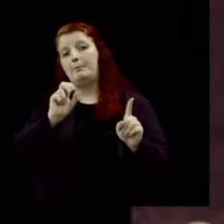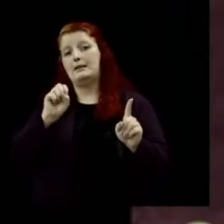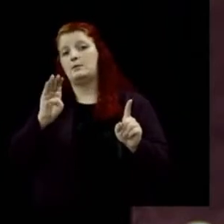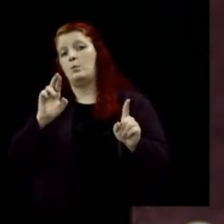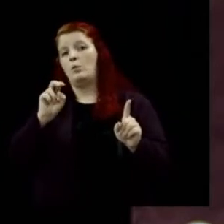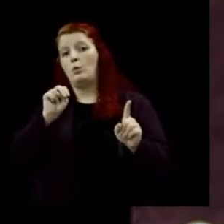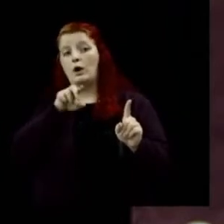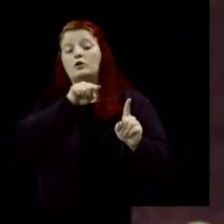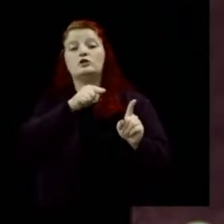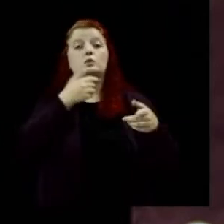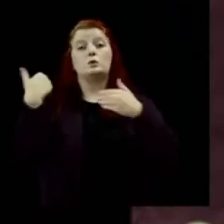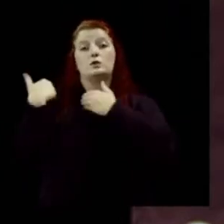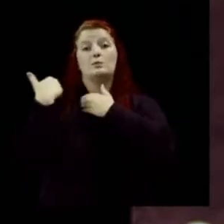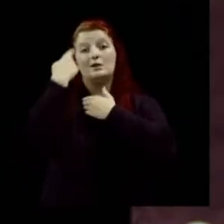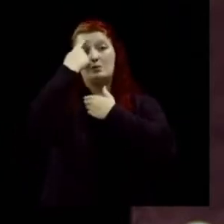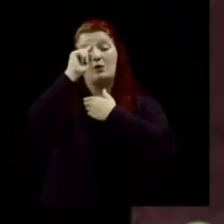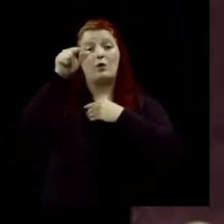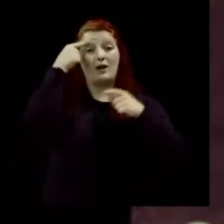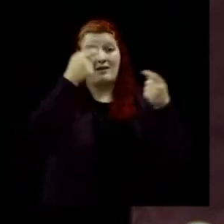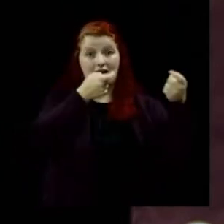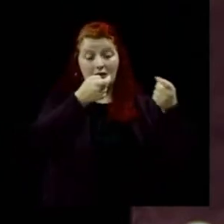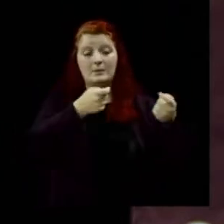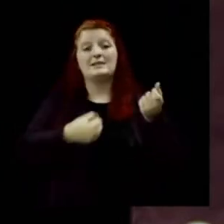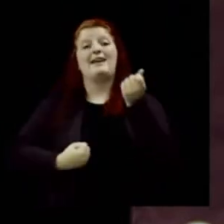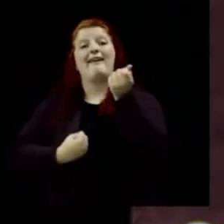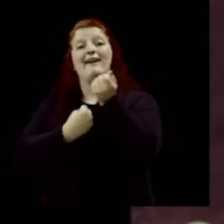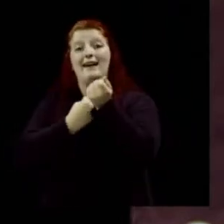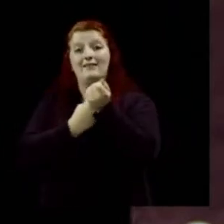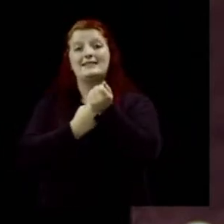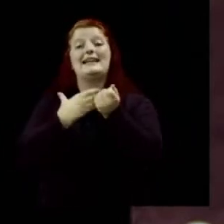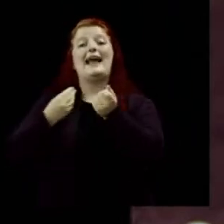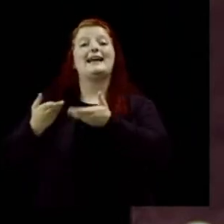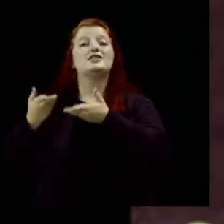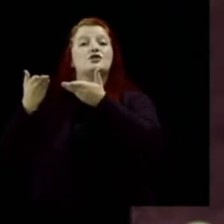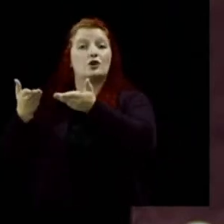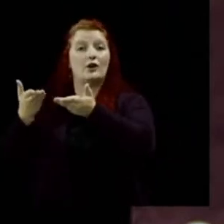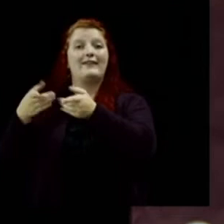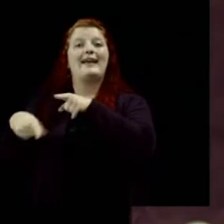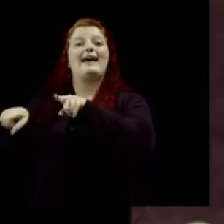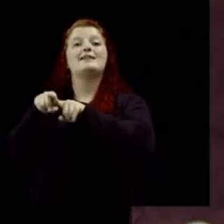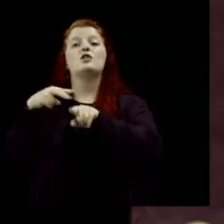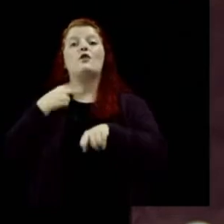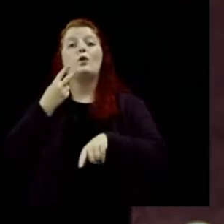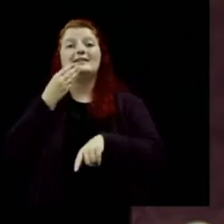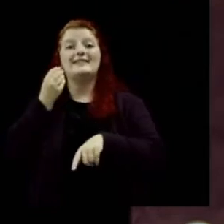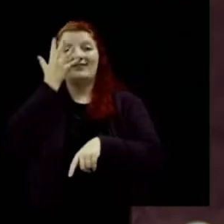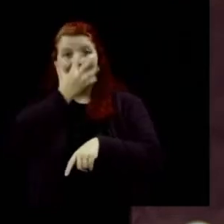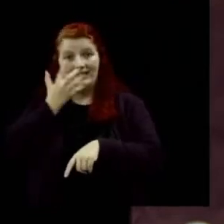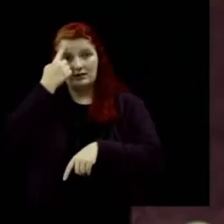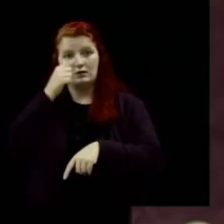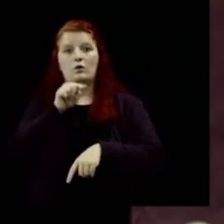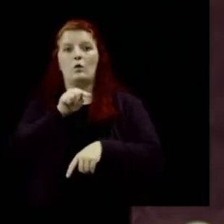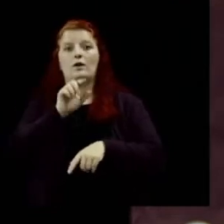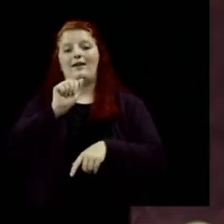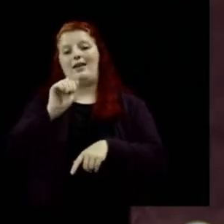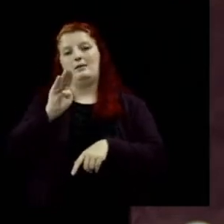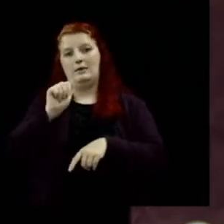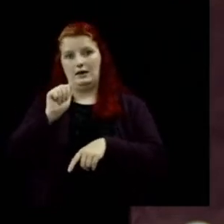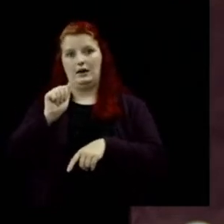for governance, advocacy, and serving as the voice and face of the